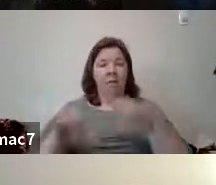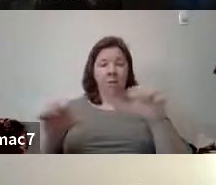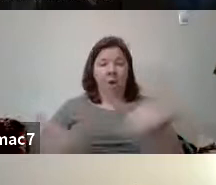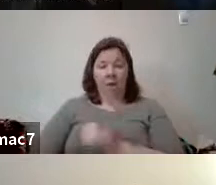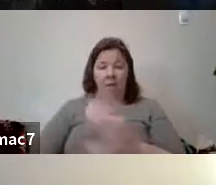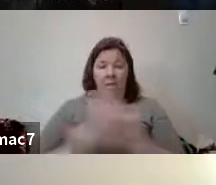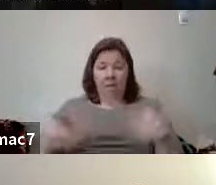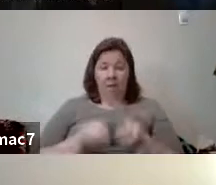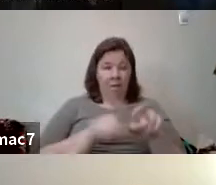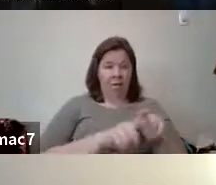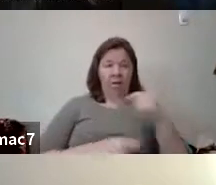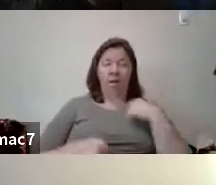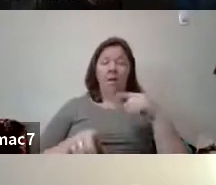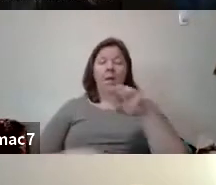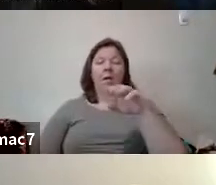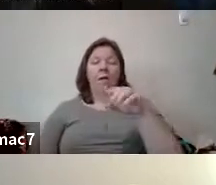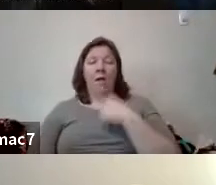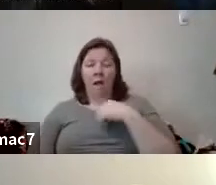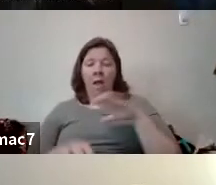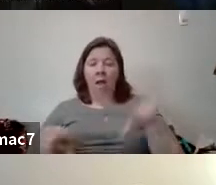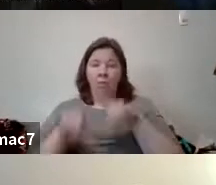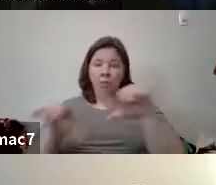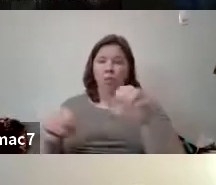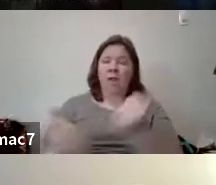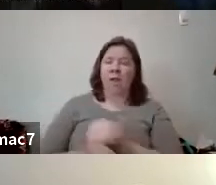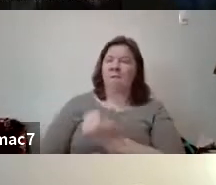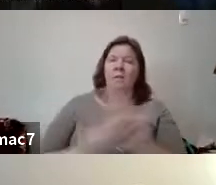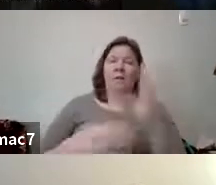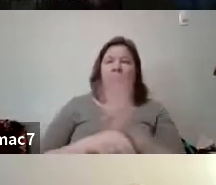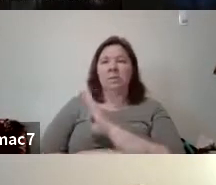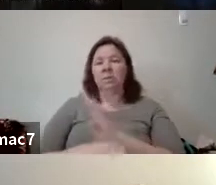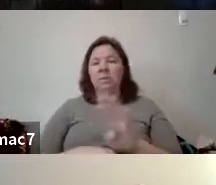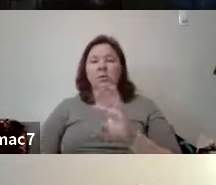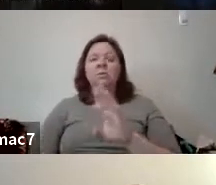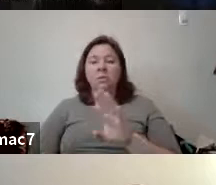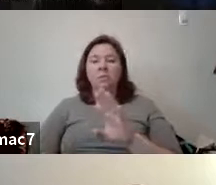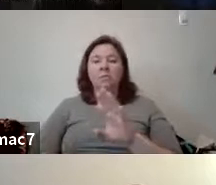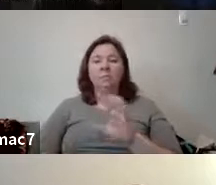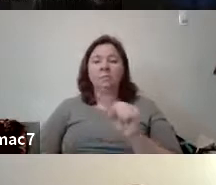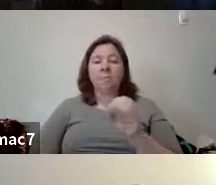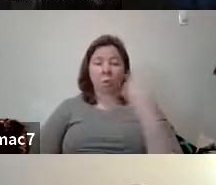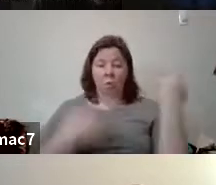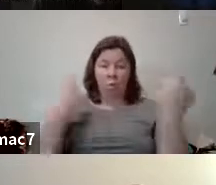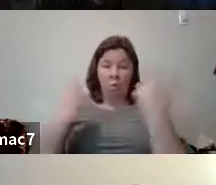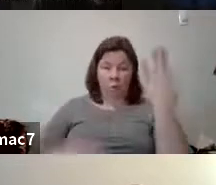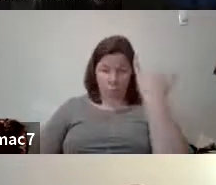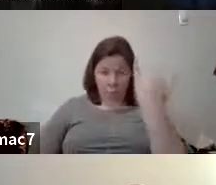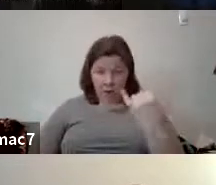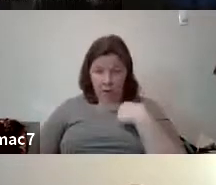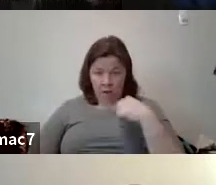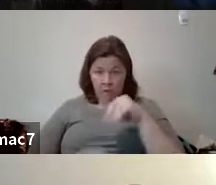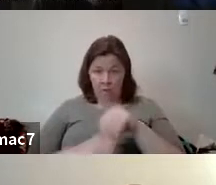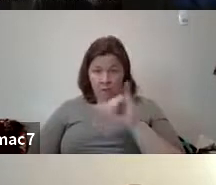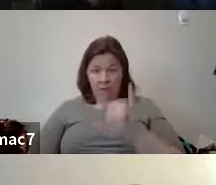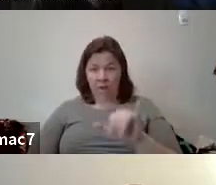everything. Just like Marty DeGarmo, I've been there, done that. And the reason why I was in Macau for